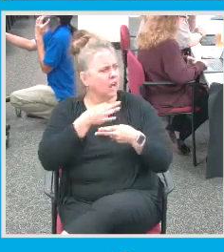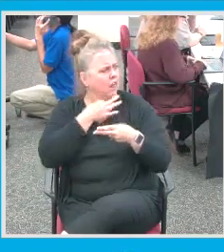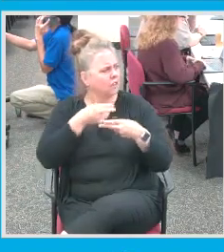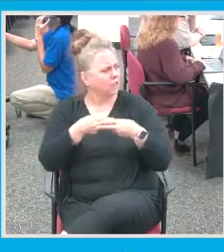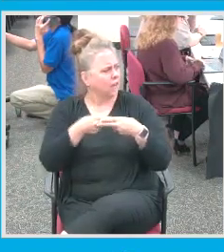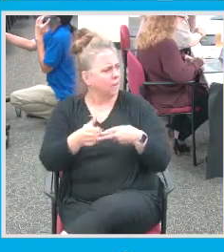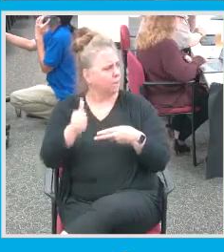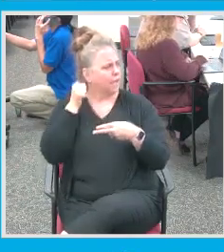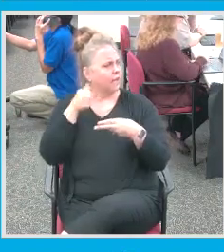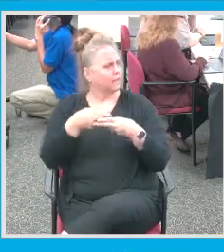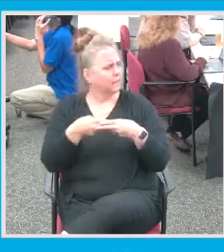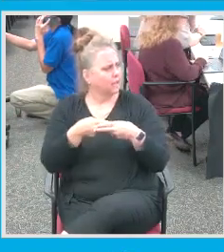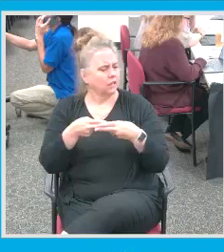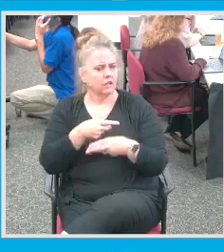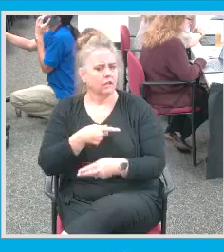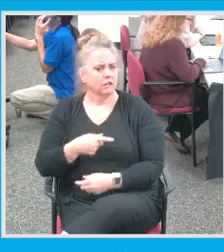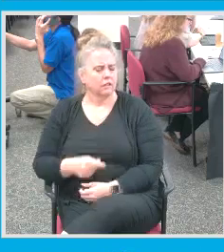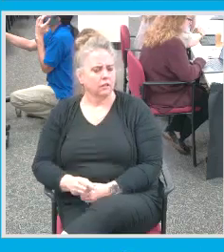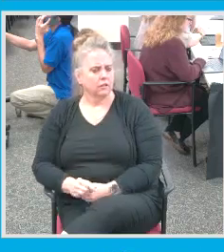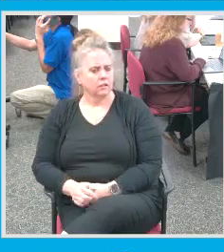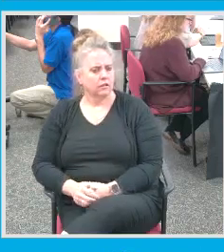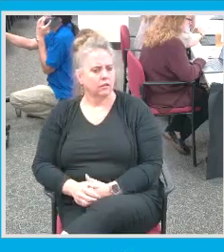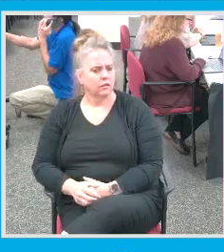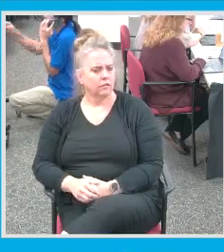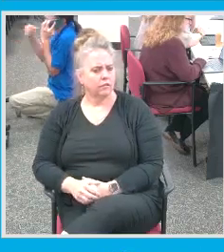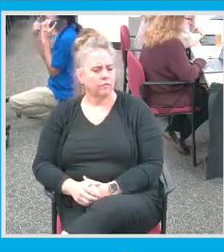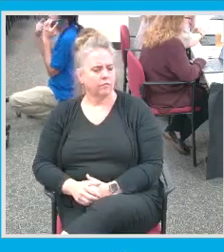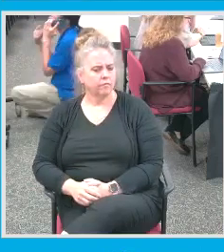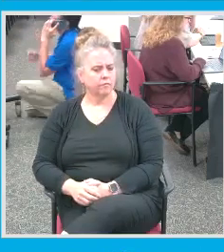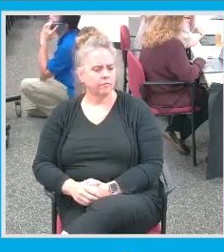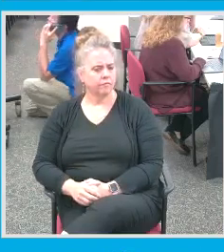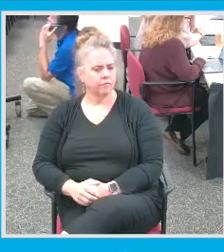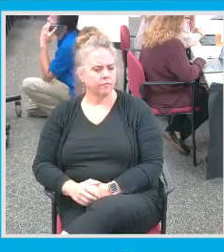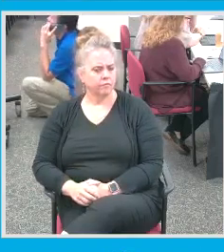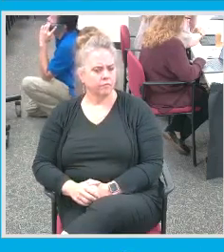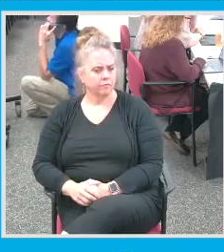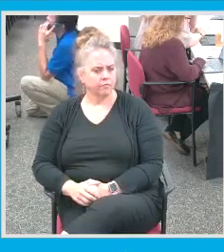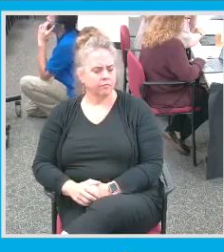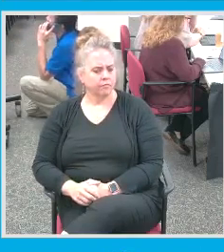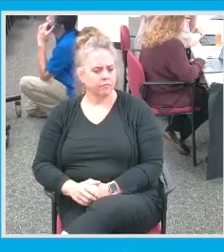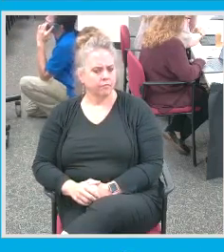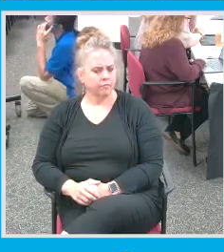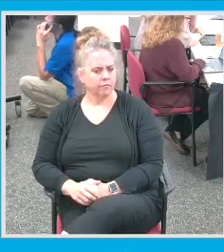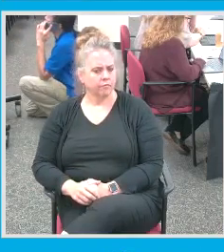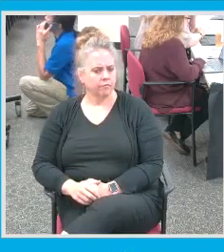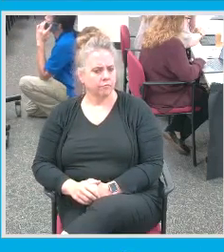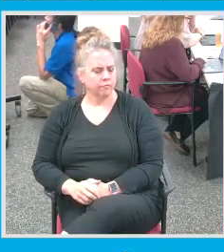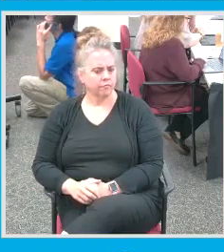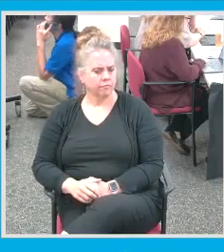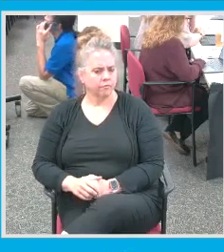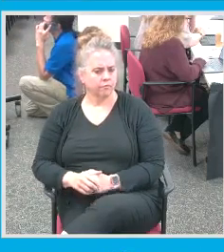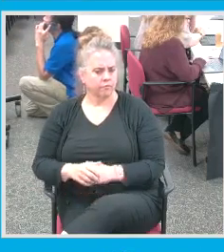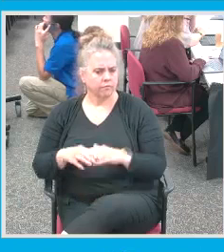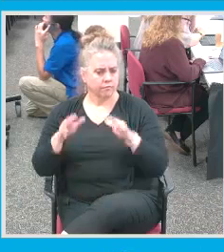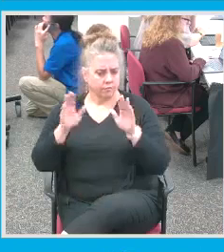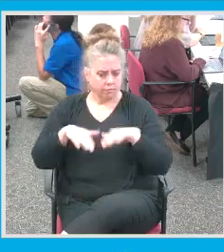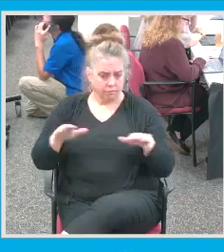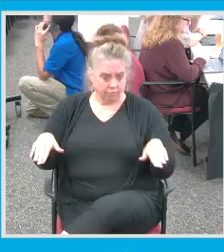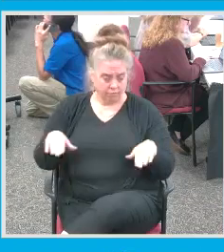accomplishments. So when you say 100% of children, so that's the 160